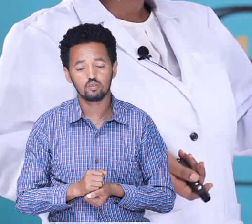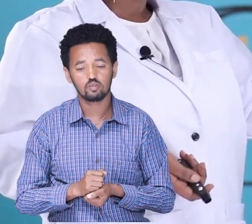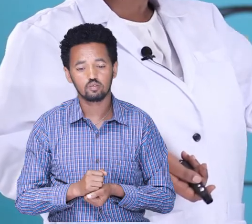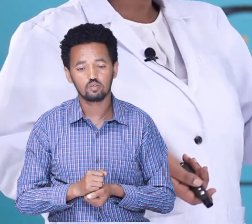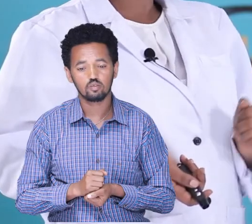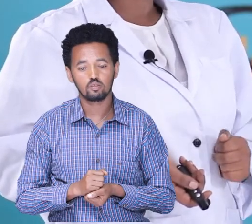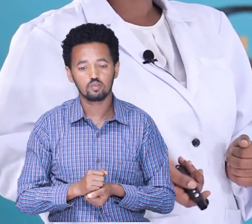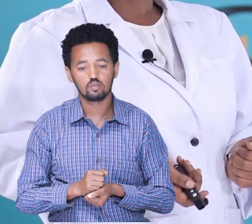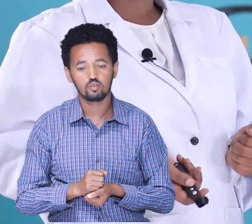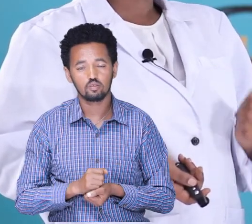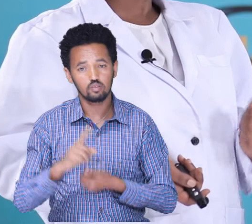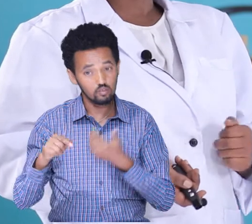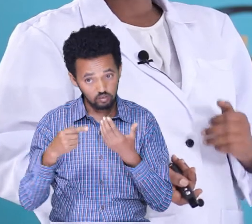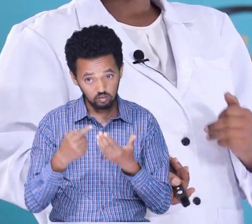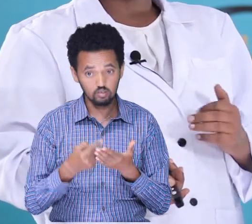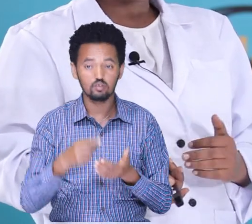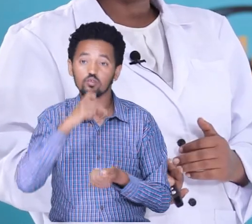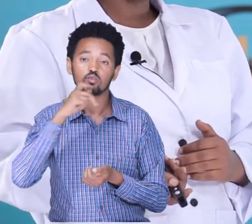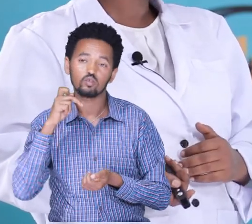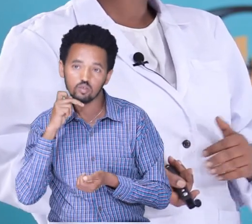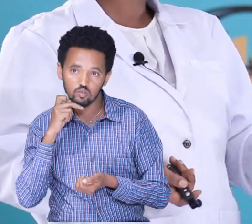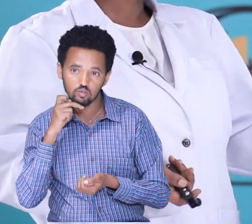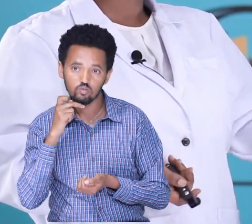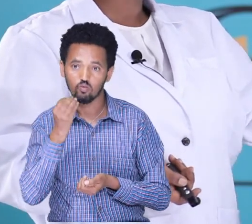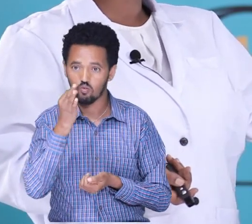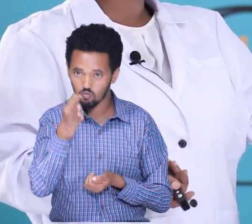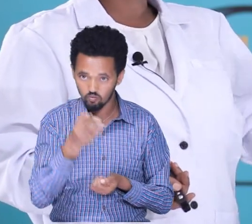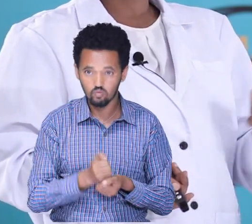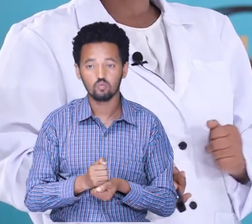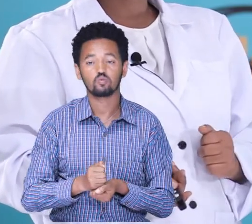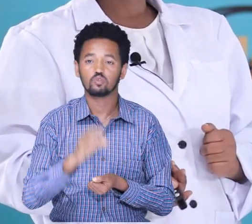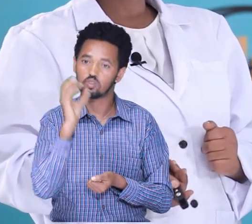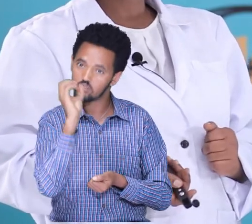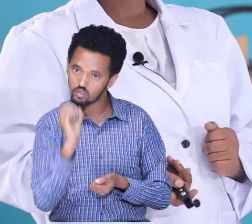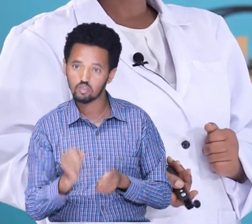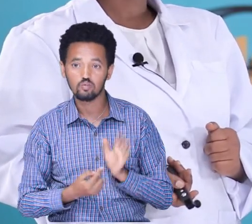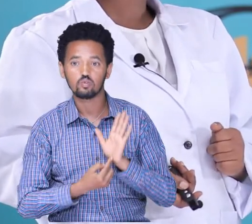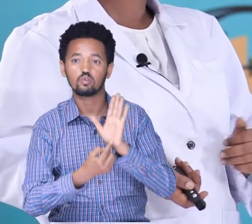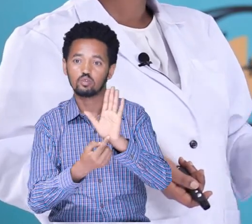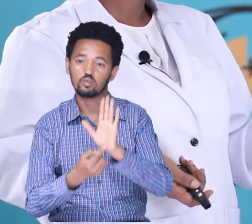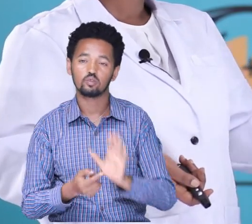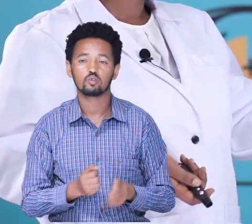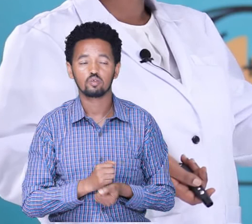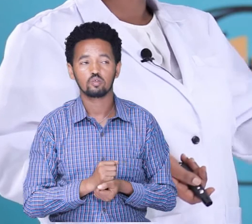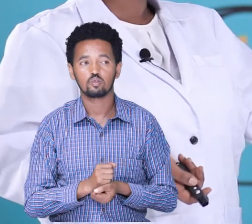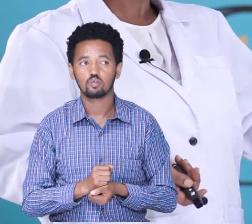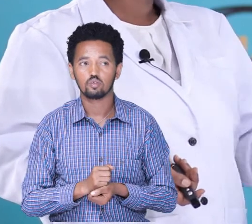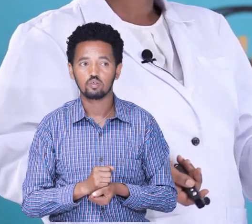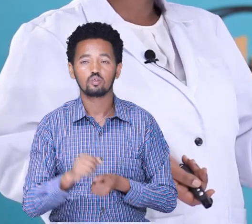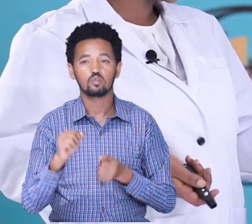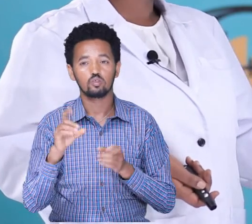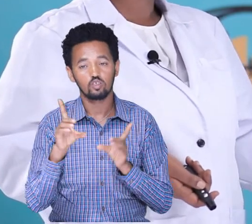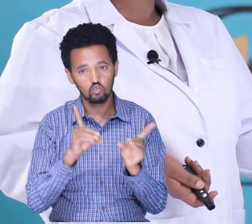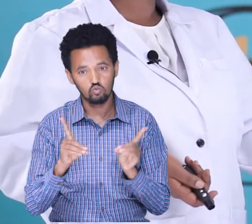The severity of drought is measured in terms of the degree of moisture deficiency, its